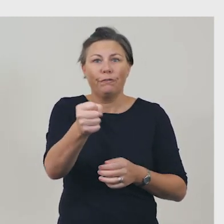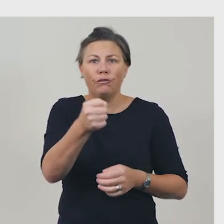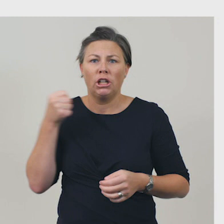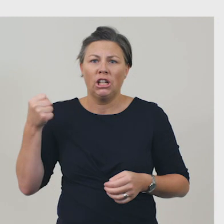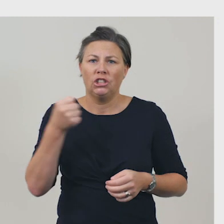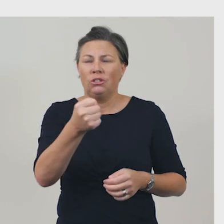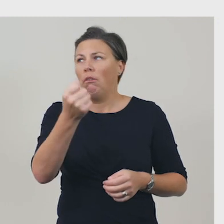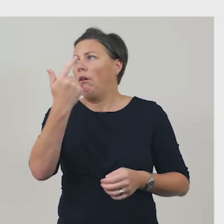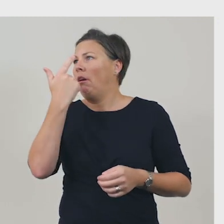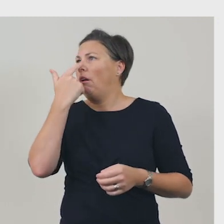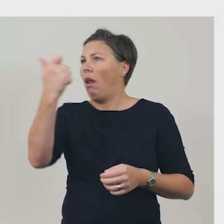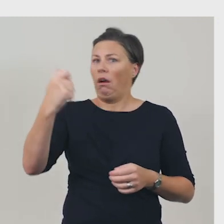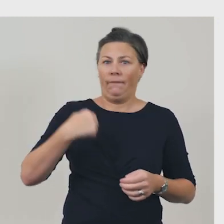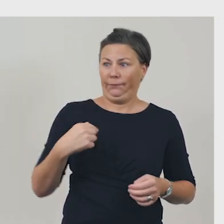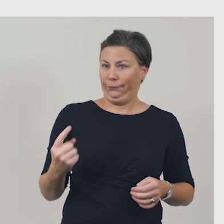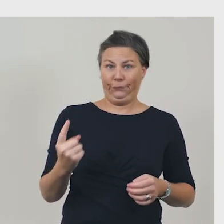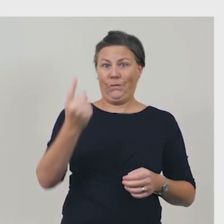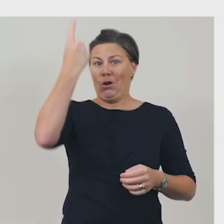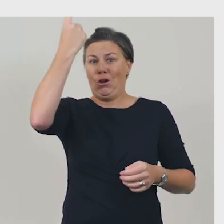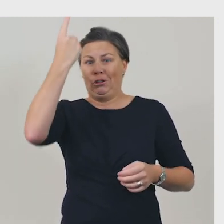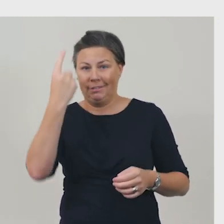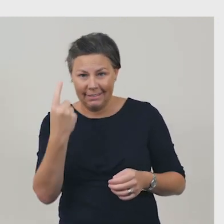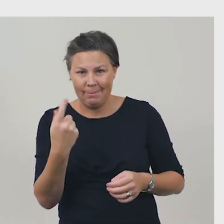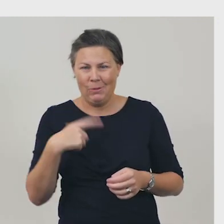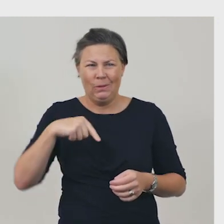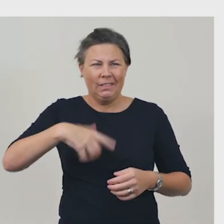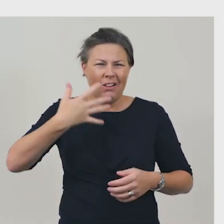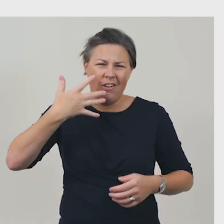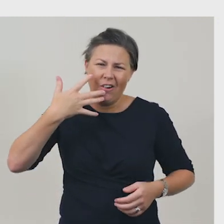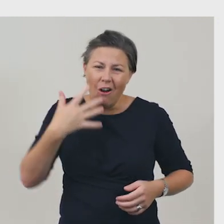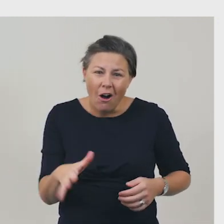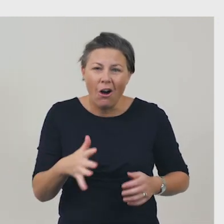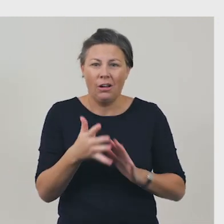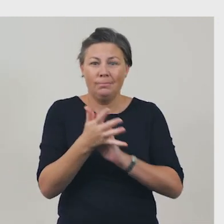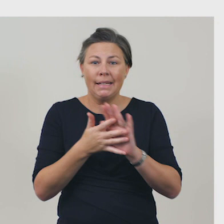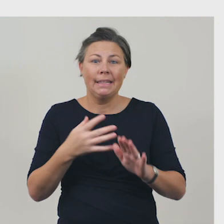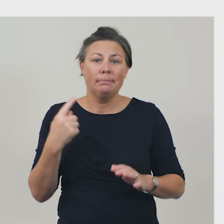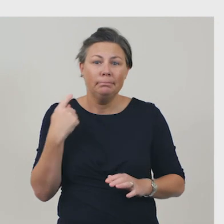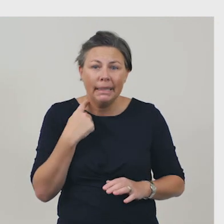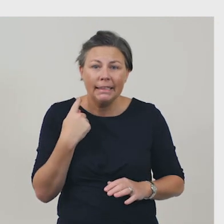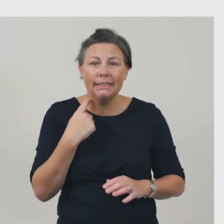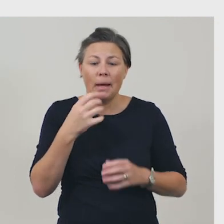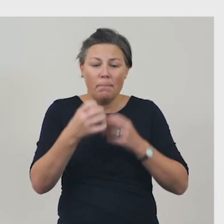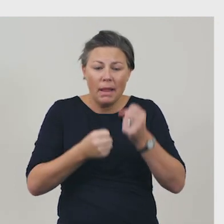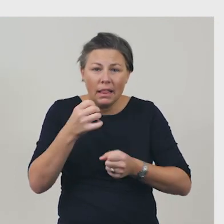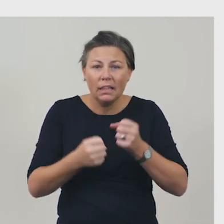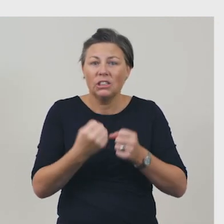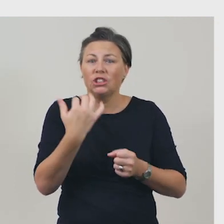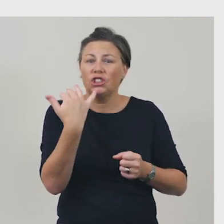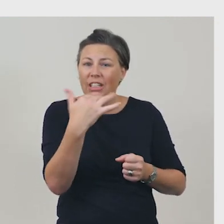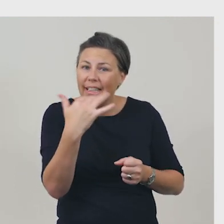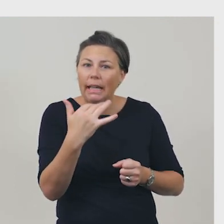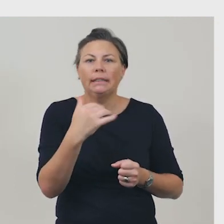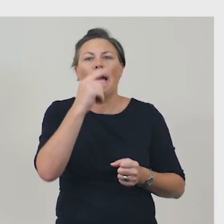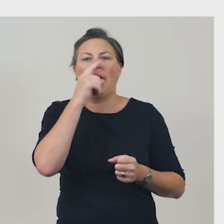heat. I no longer need to keep my meat in the meat safe and our milk and cheese in the icebox.